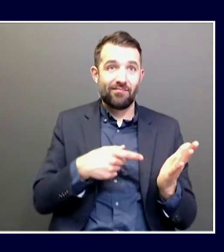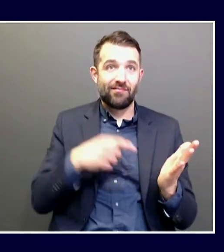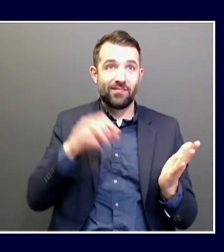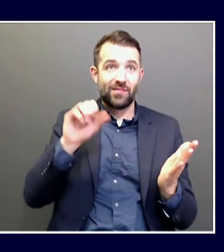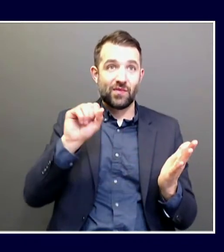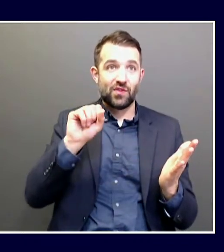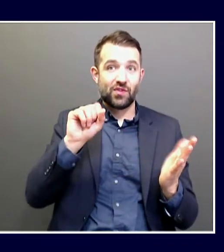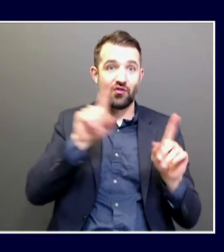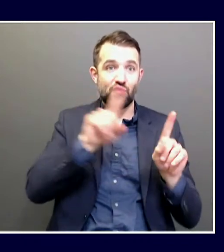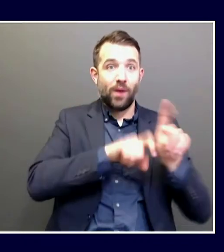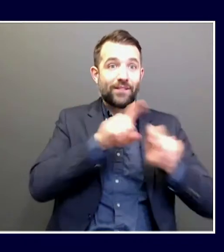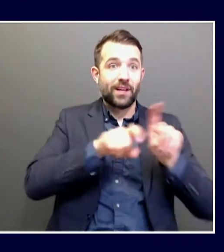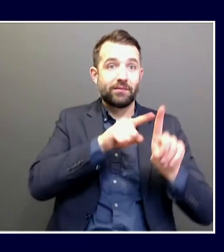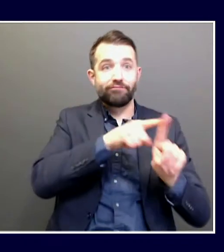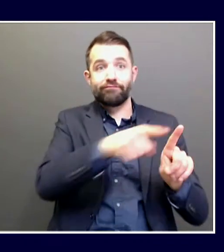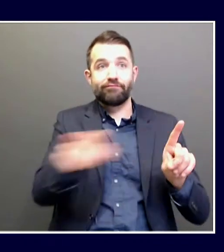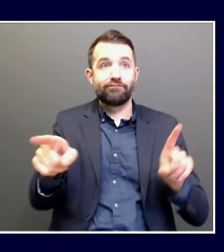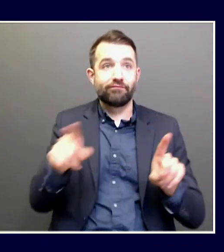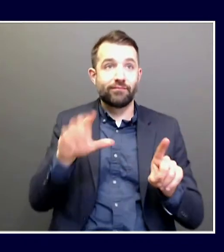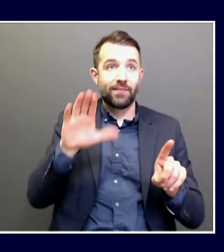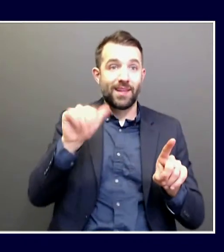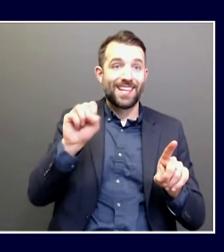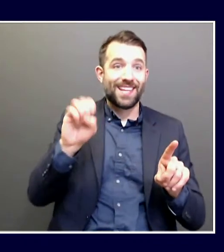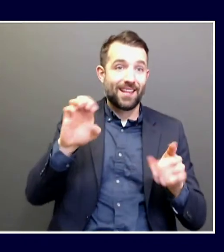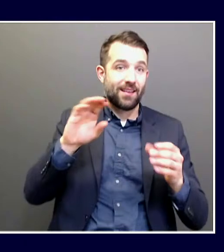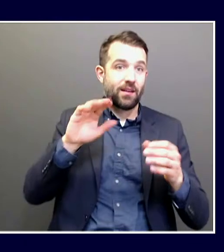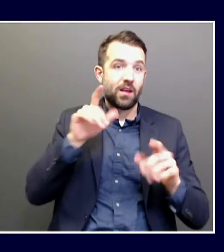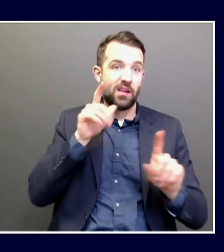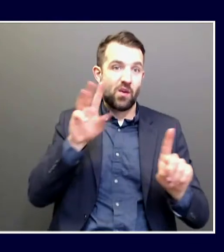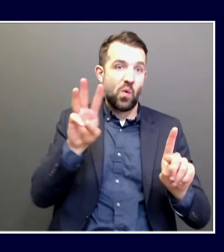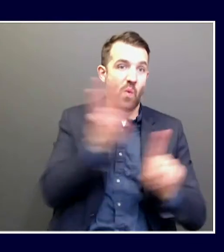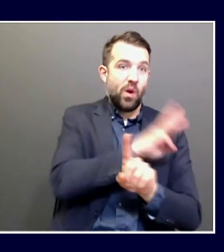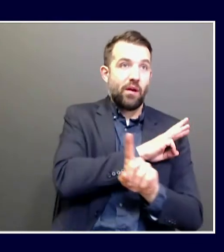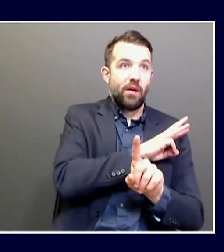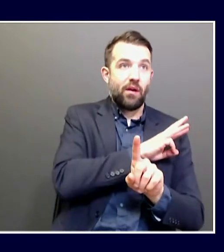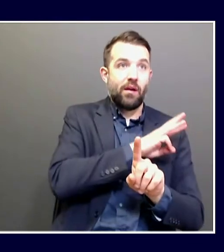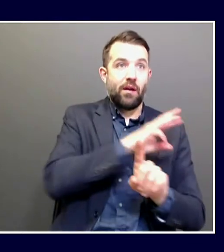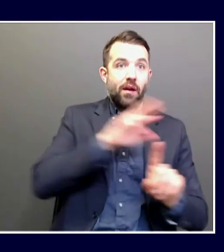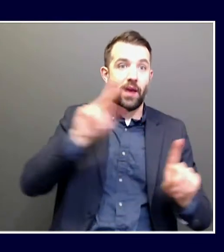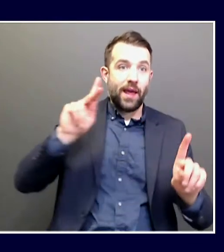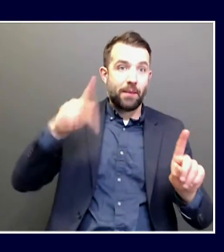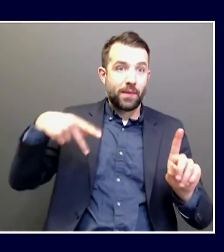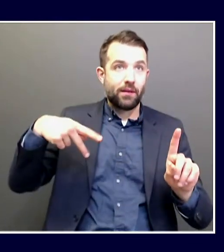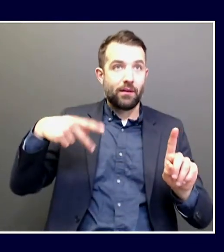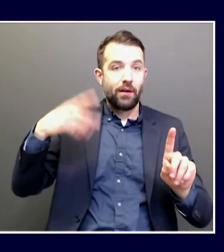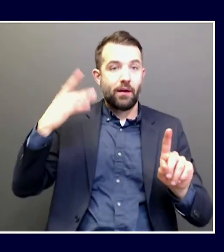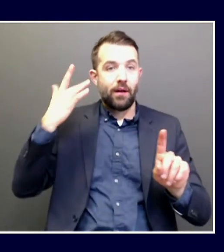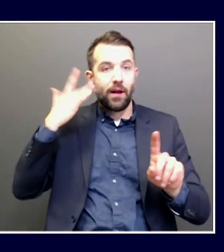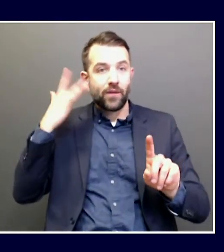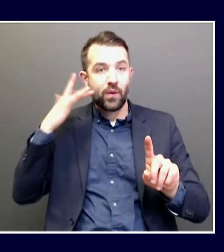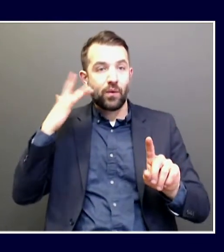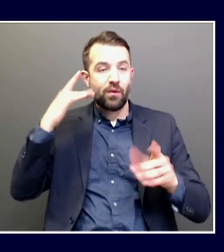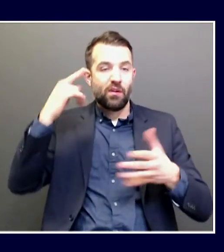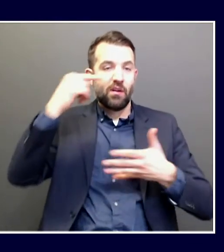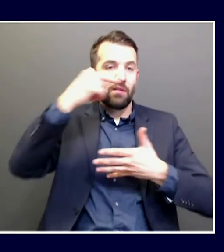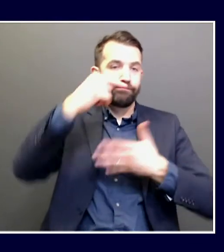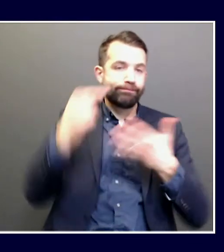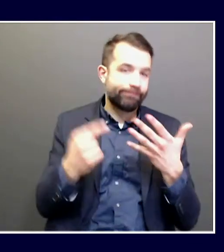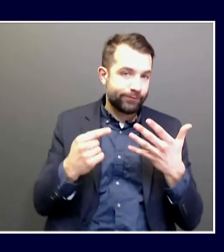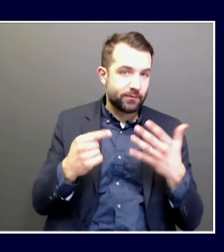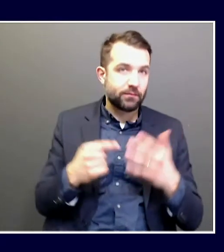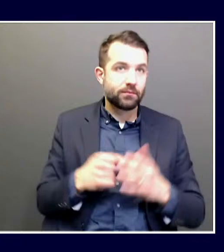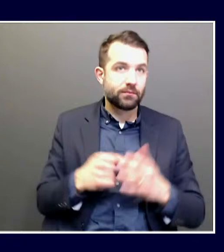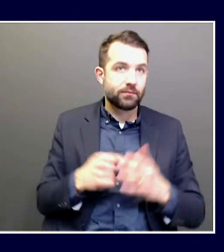Western, another from Houston Methodist, and a third from Kaiser in California, just in the last 7 or 8 days, have all pointed in largely the